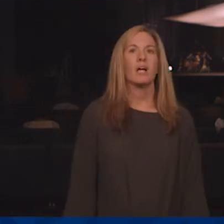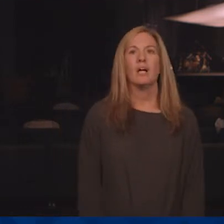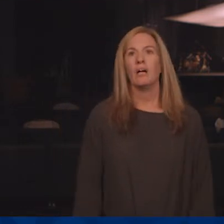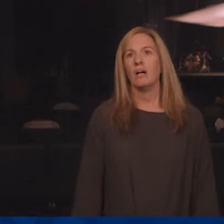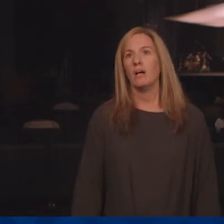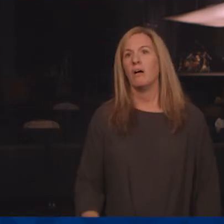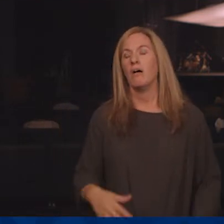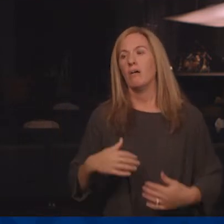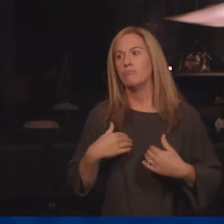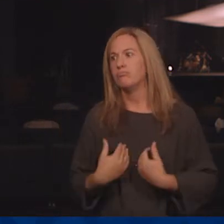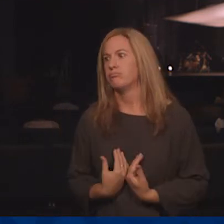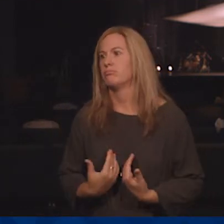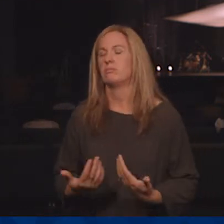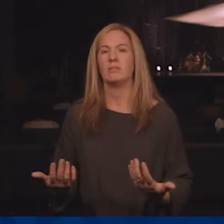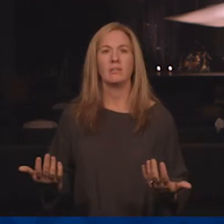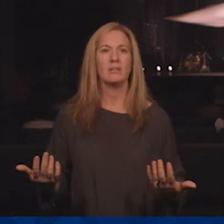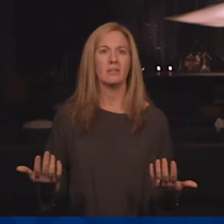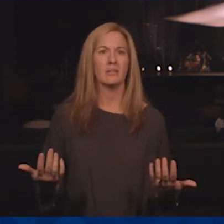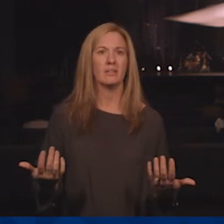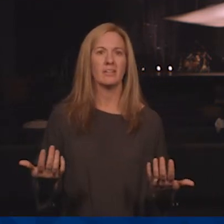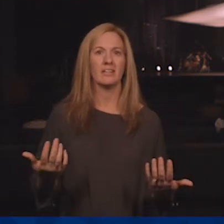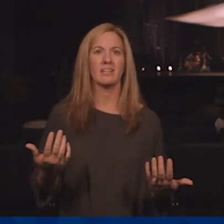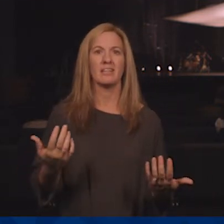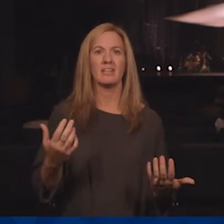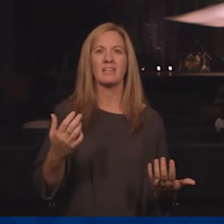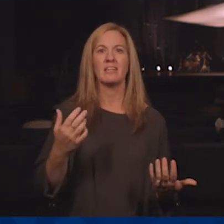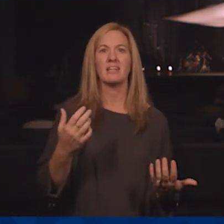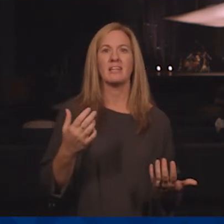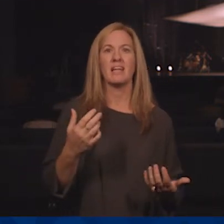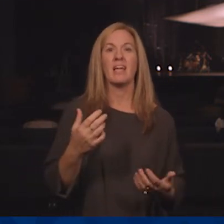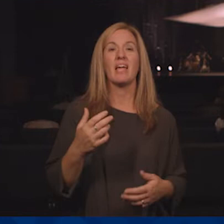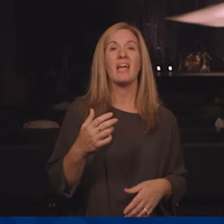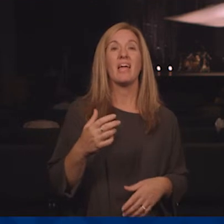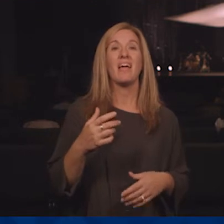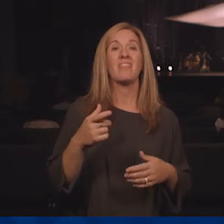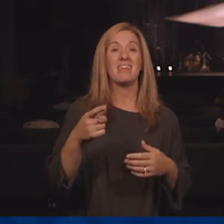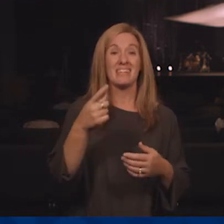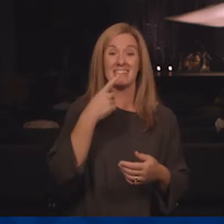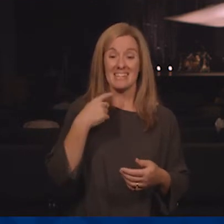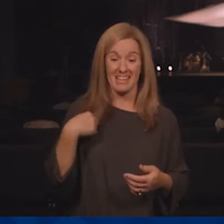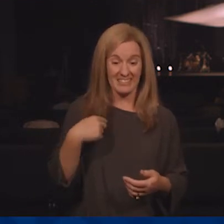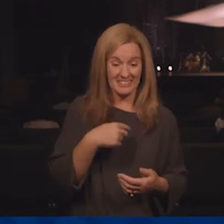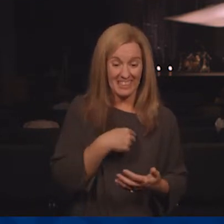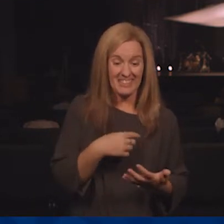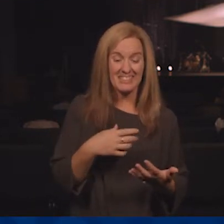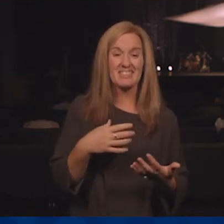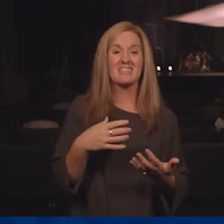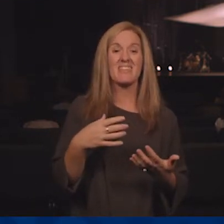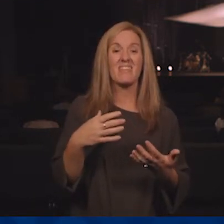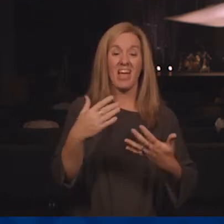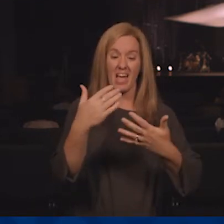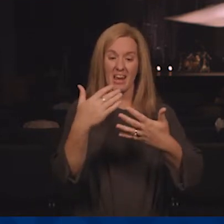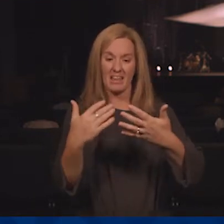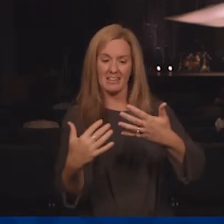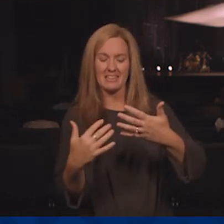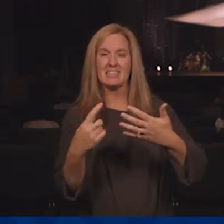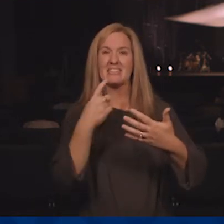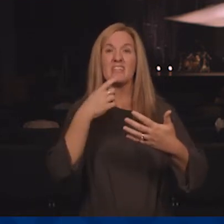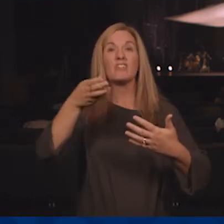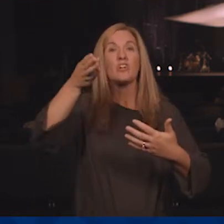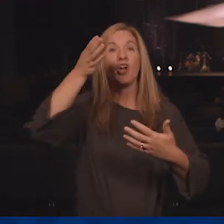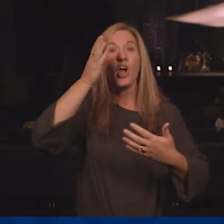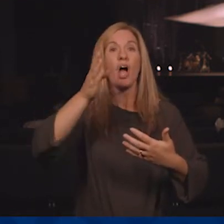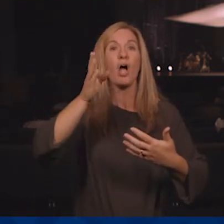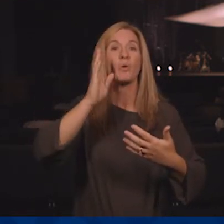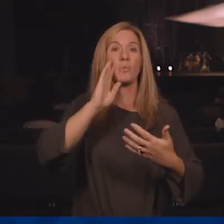And then Strong's tells us, then a few lines later, when James says that he will raise you up,